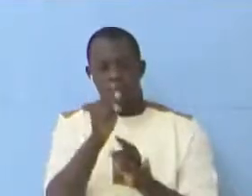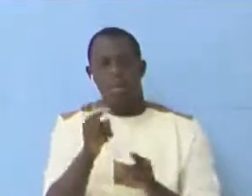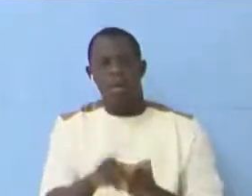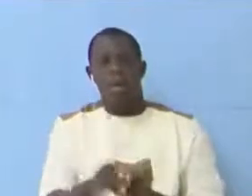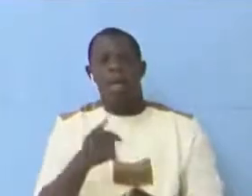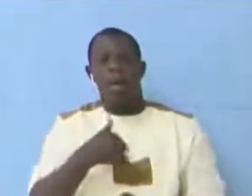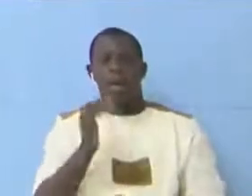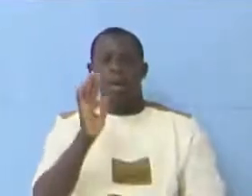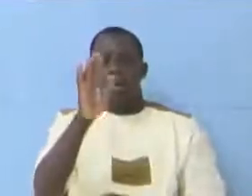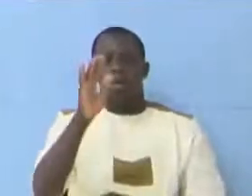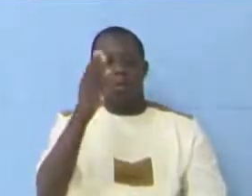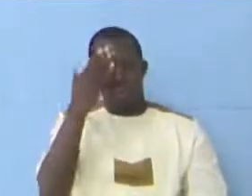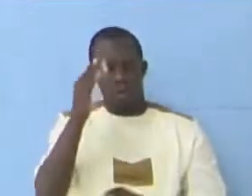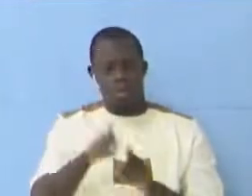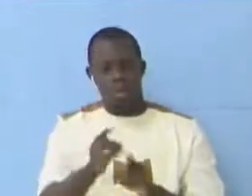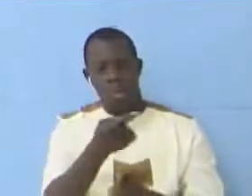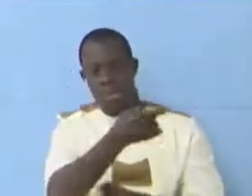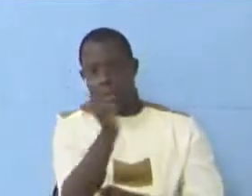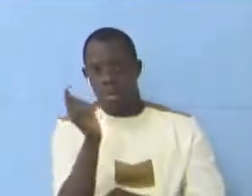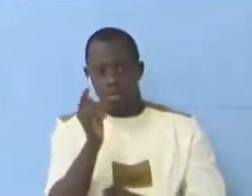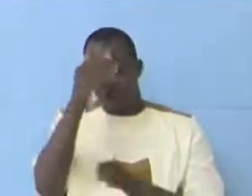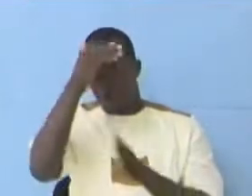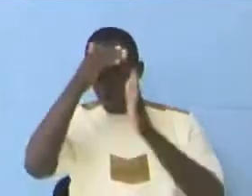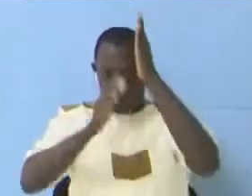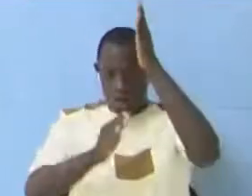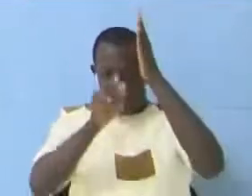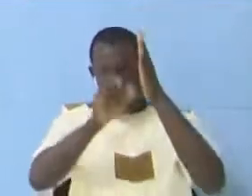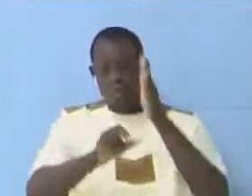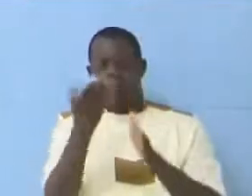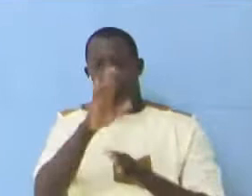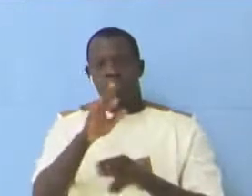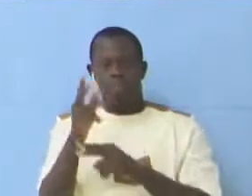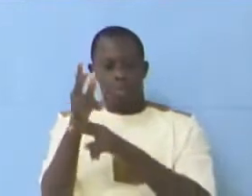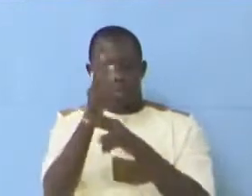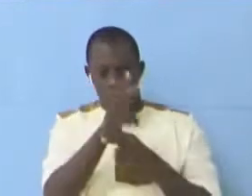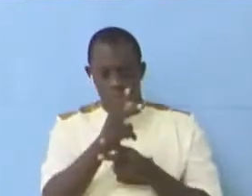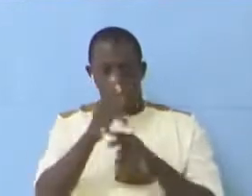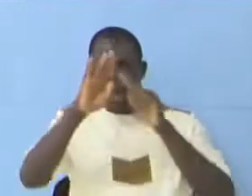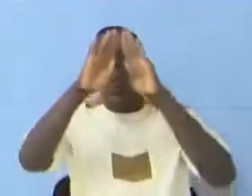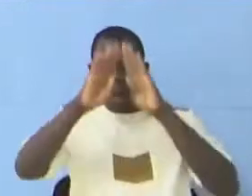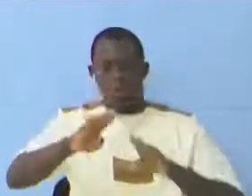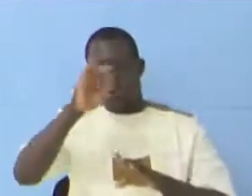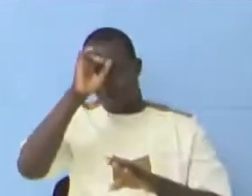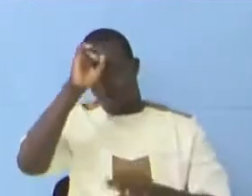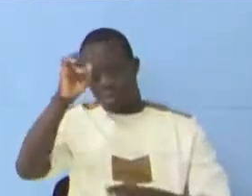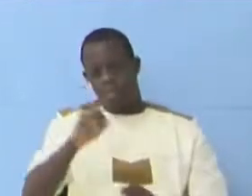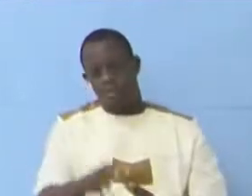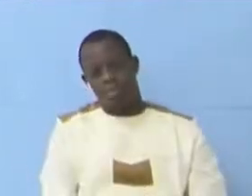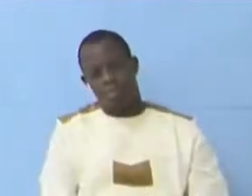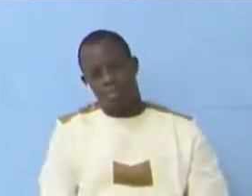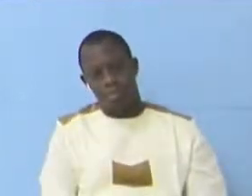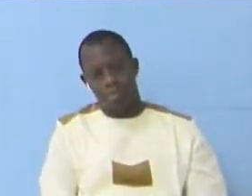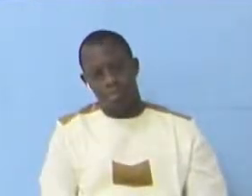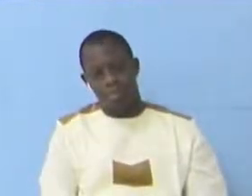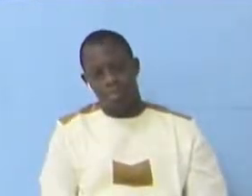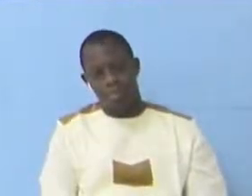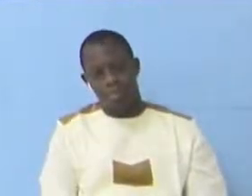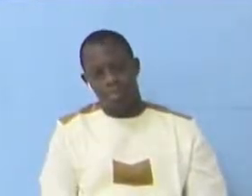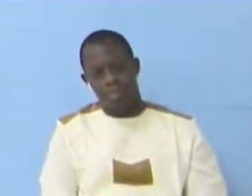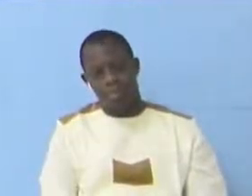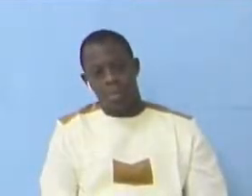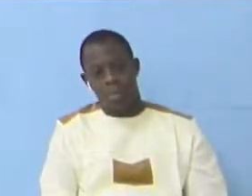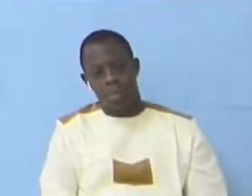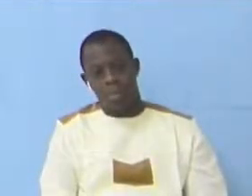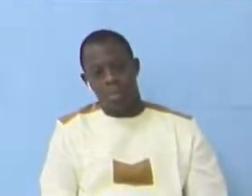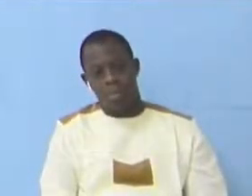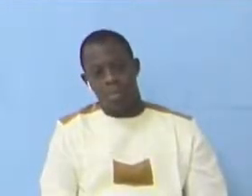juróomi I soldat. came to know that they were soldiers from the State Guard. laa yëg di xam sax mu jéegi ne ñoom ñu ngi jógee ko woon State Guard. I found them